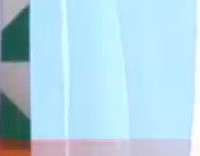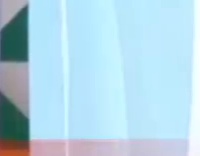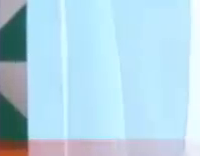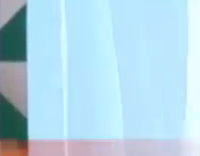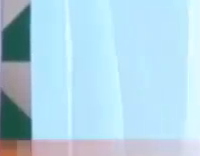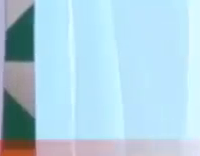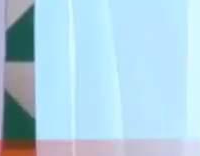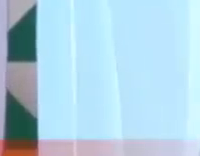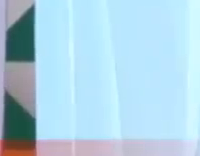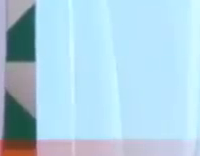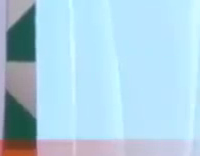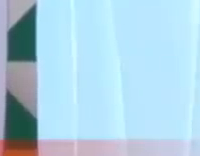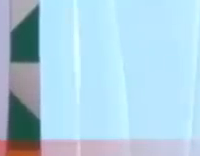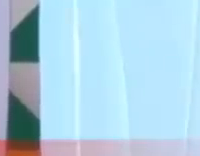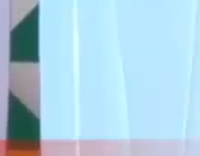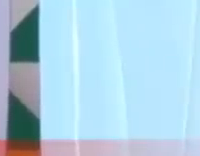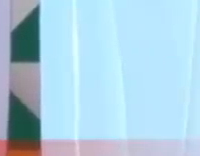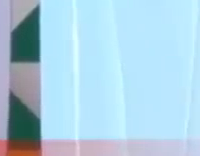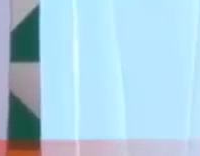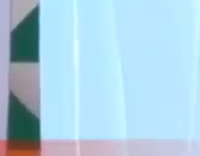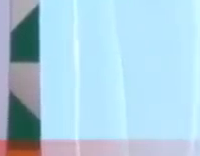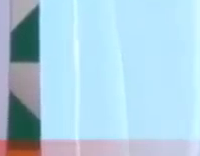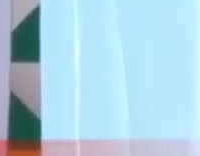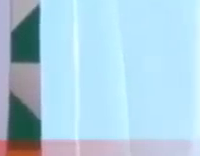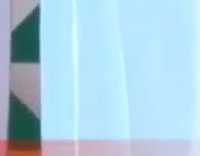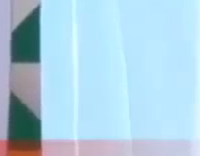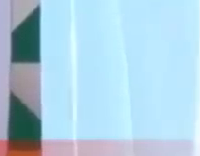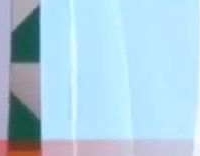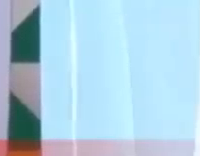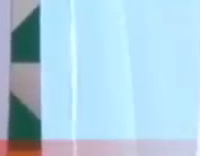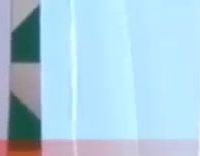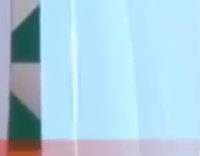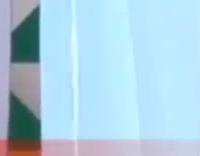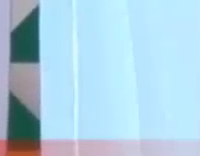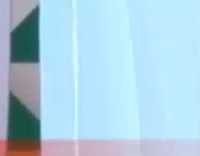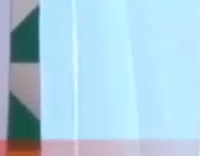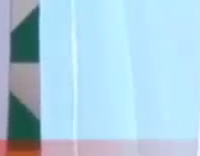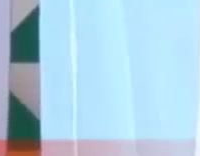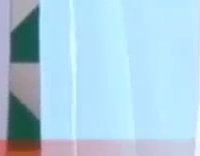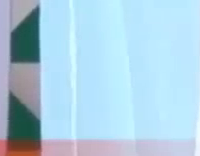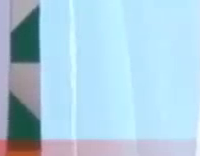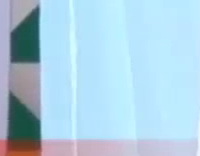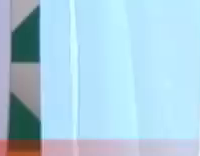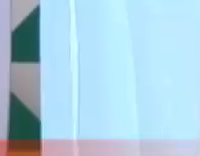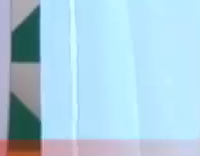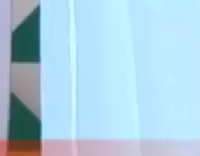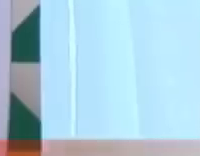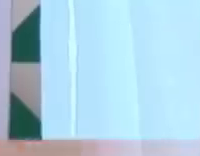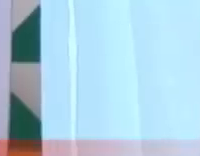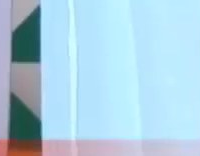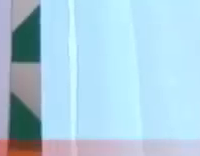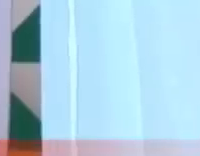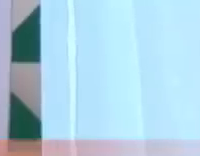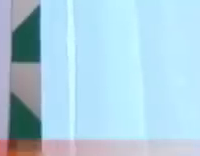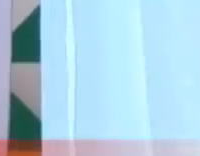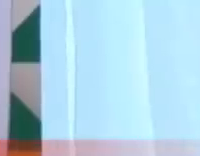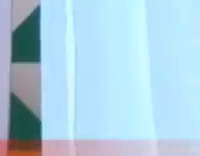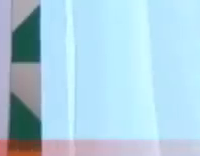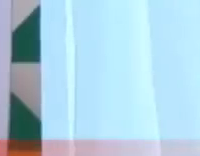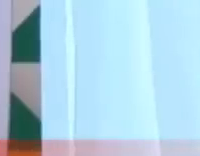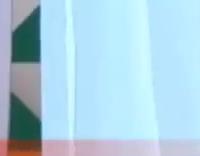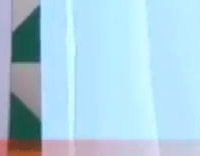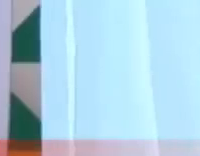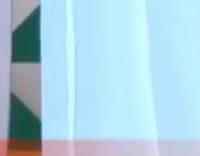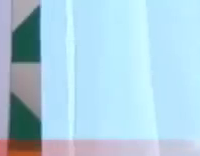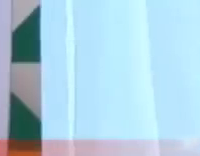and you have practiced law for quite some time. I want to know and understand what motivated you to apply for the position of